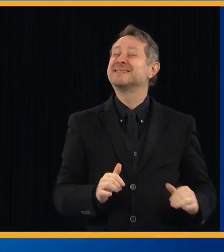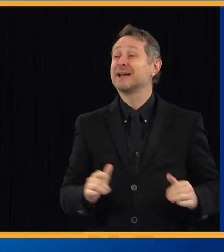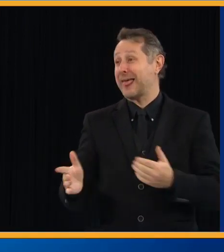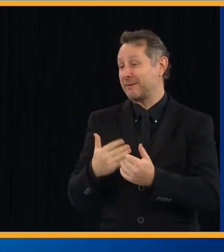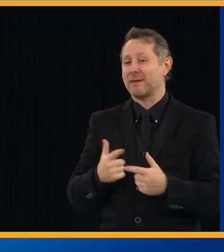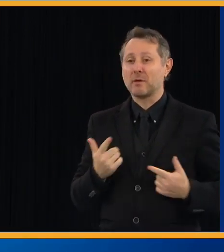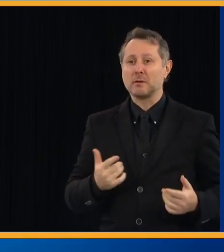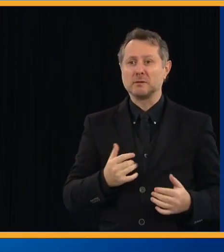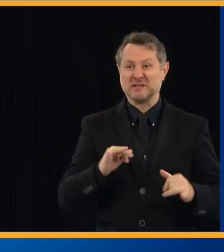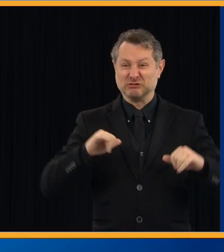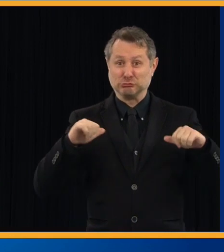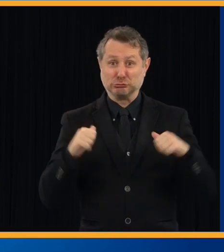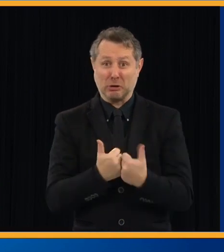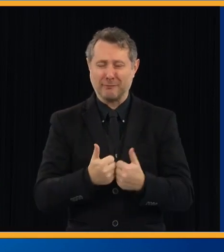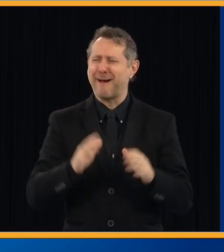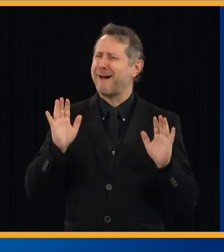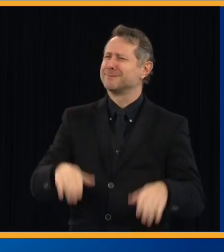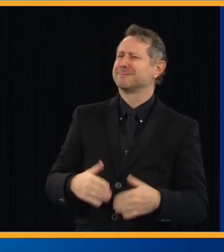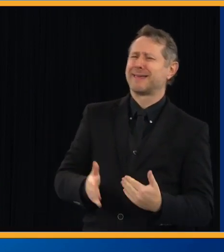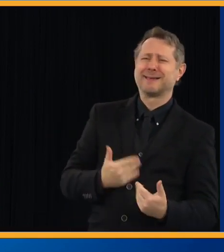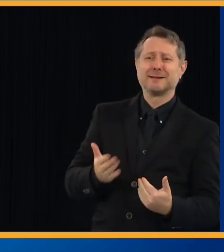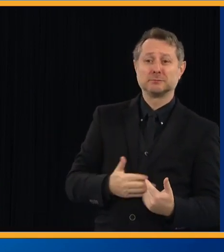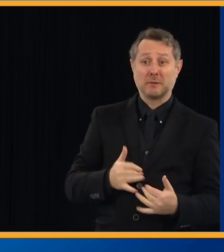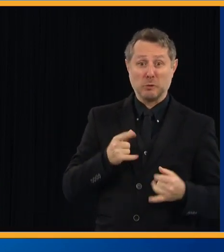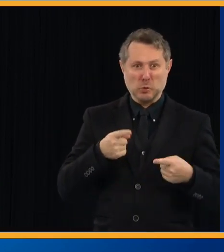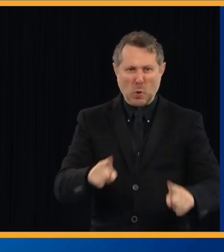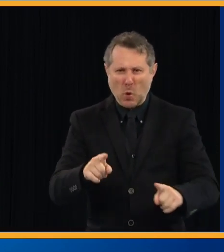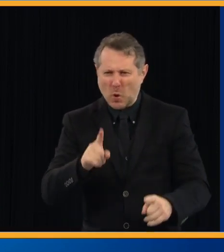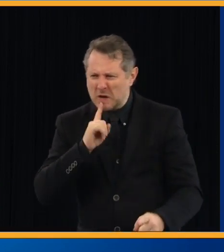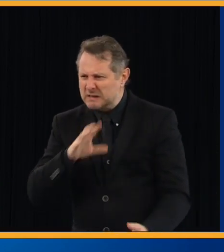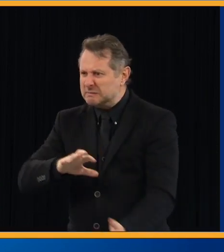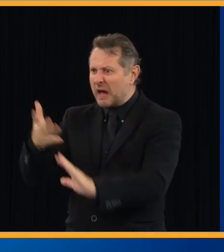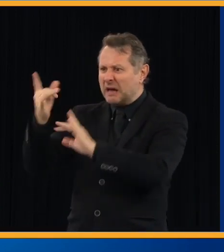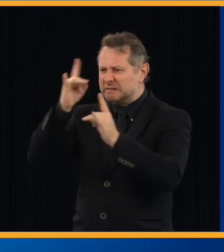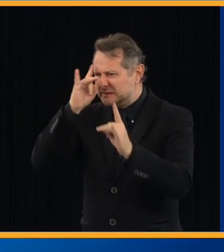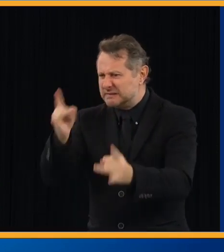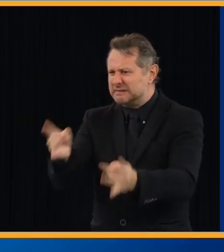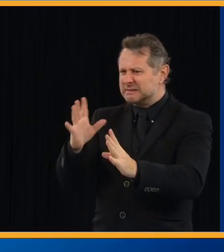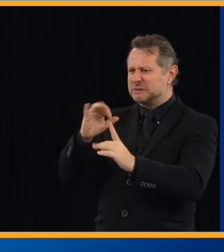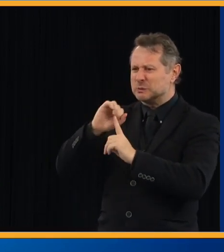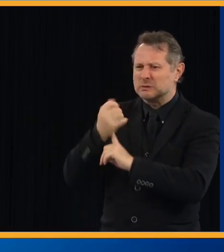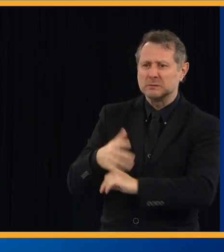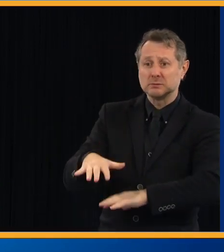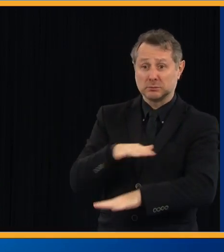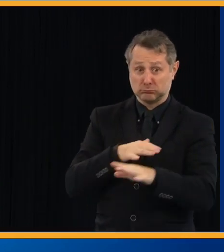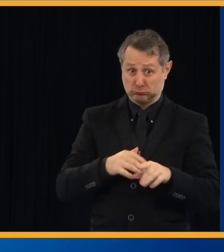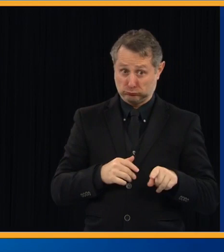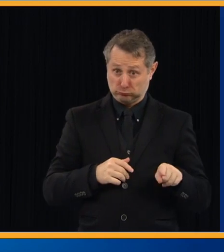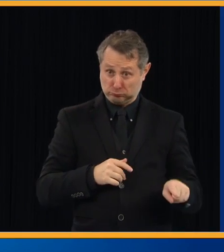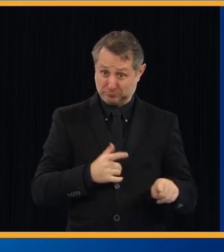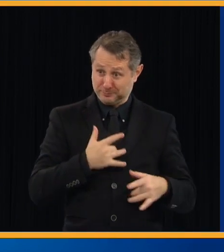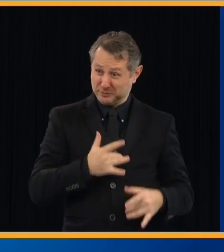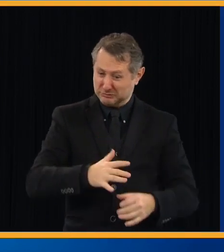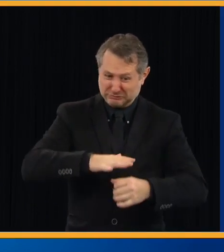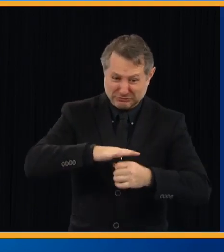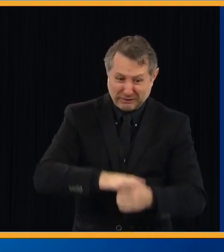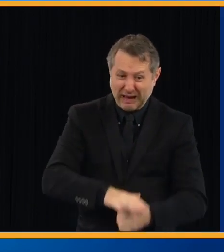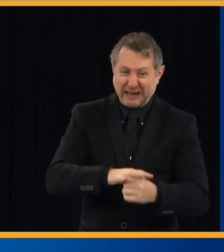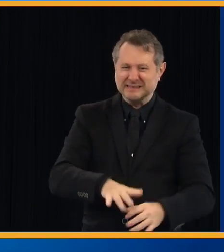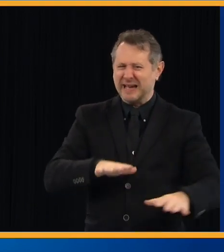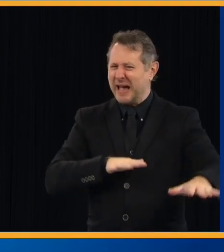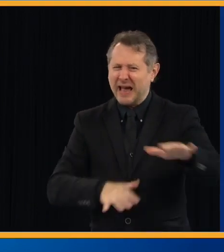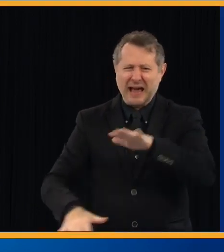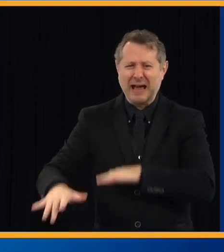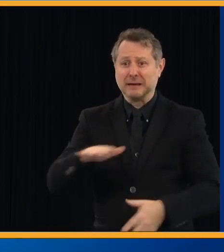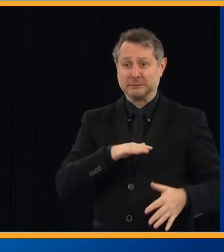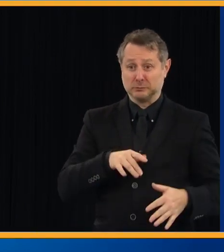people and get to see character when things get hard. And when the pressure is on is when you